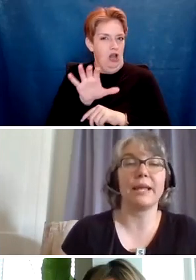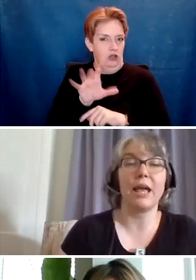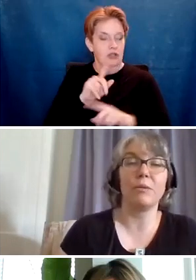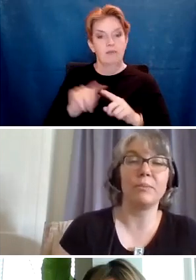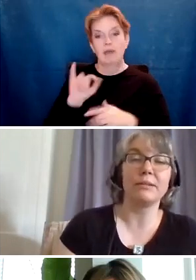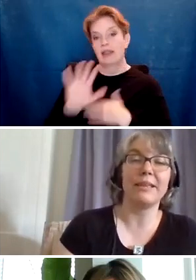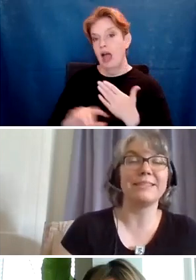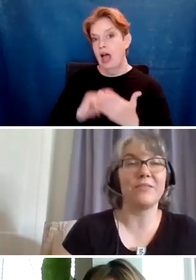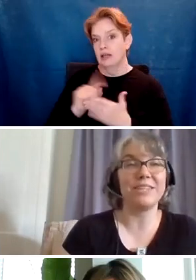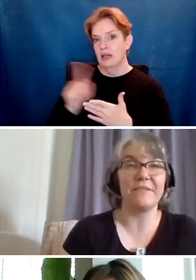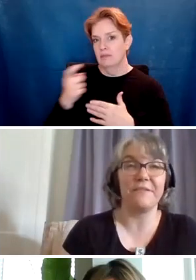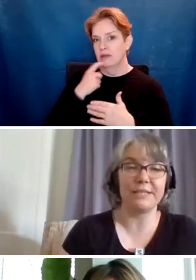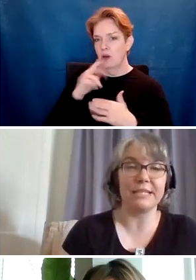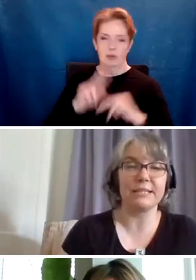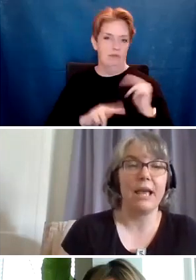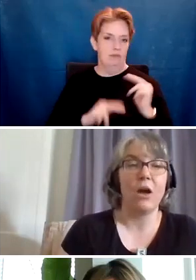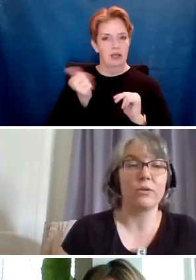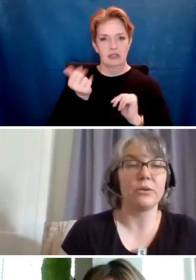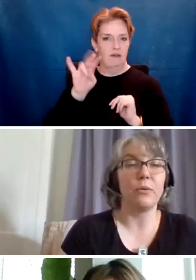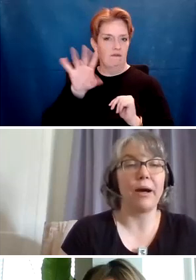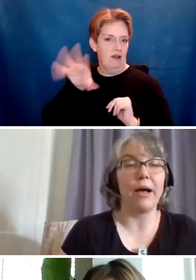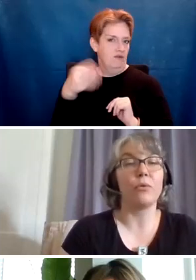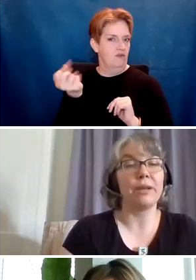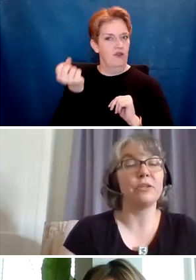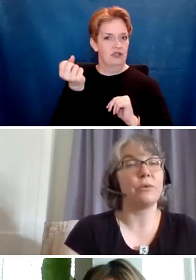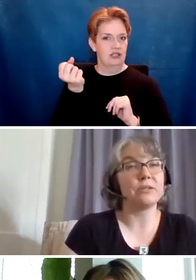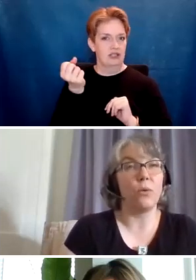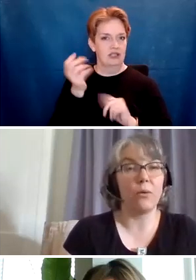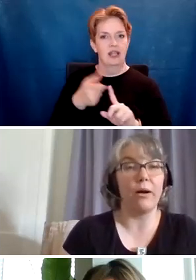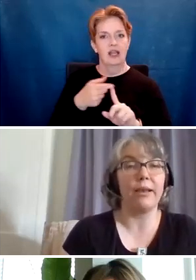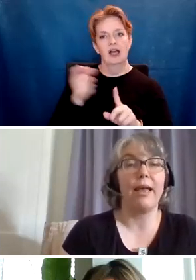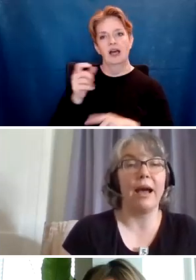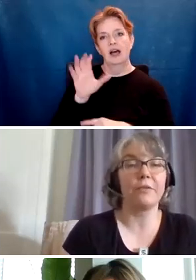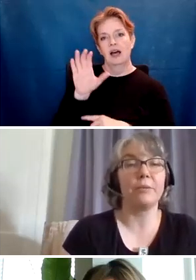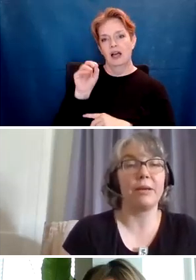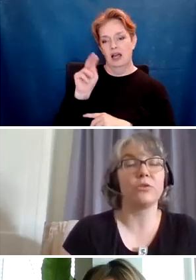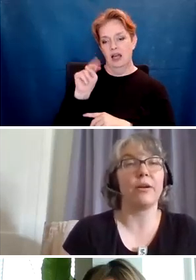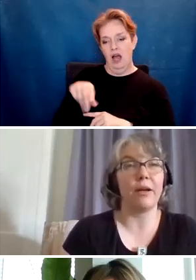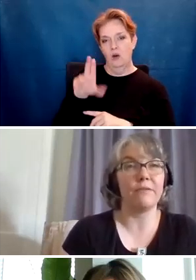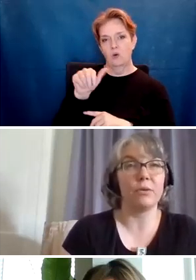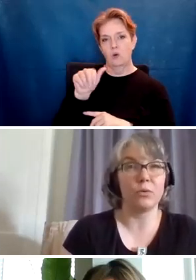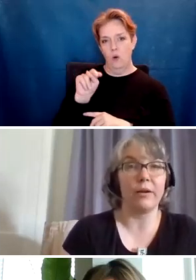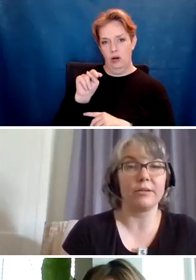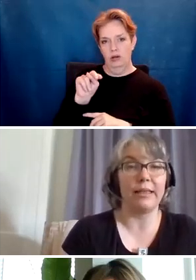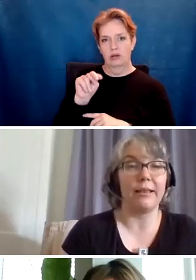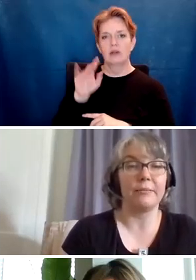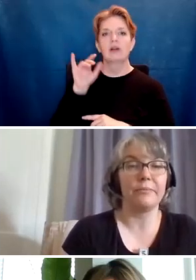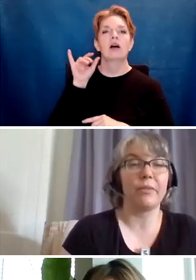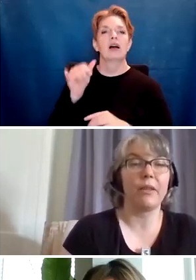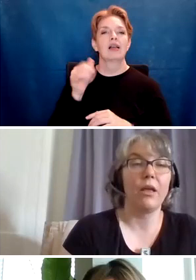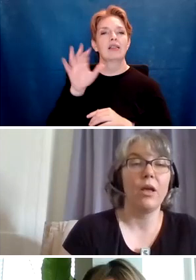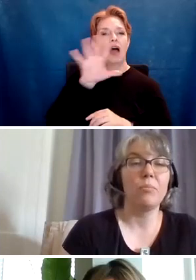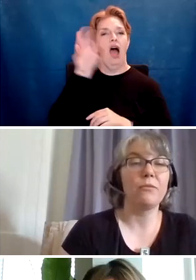story was that it had been built in the 1750s or so by Marie-Thérèse Kwankwán, African matriarch of the Matoyer